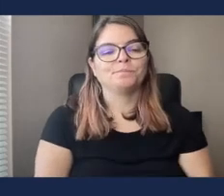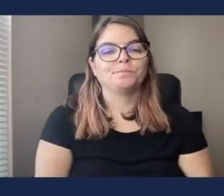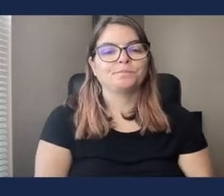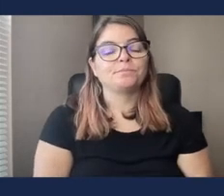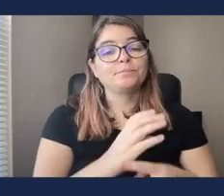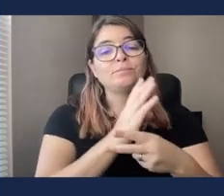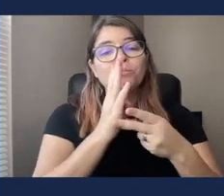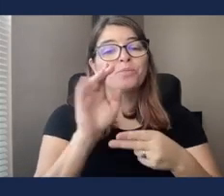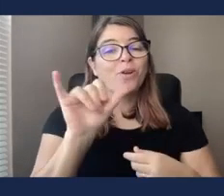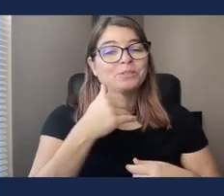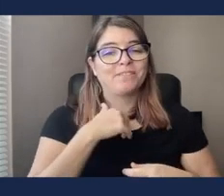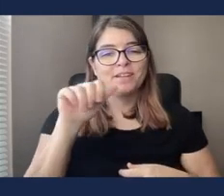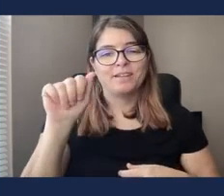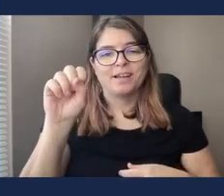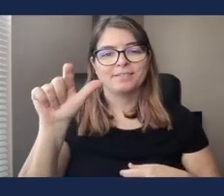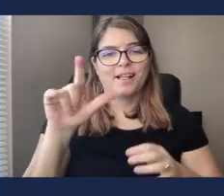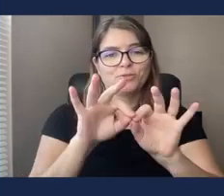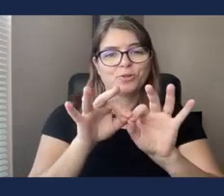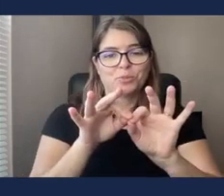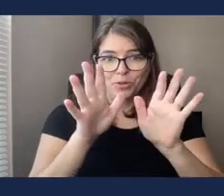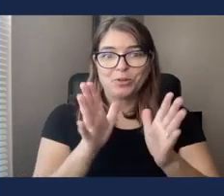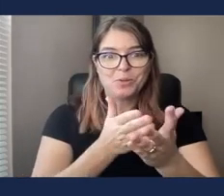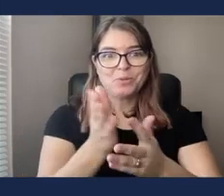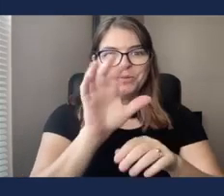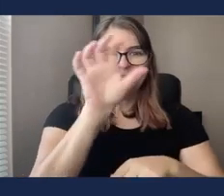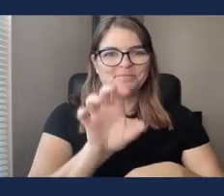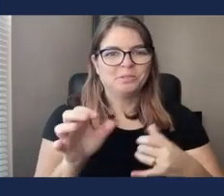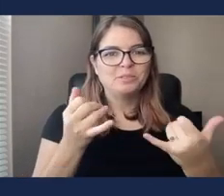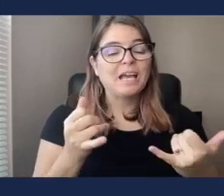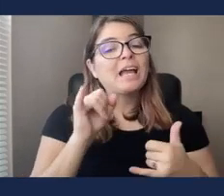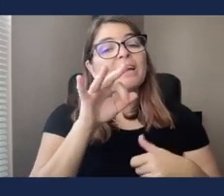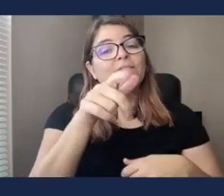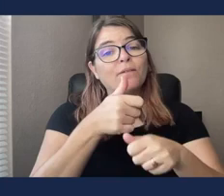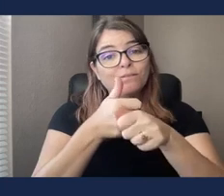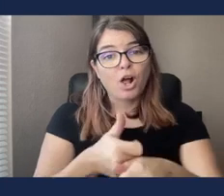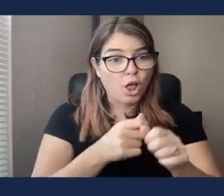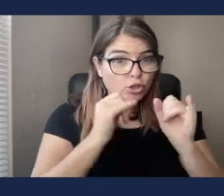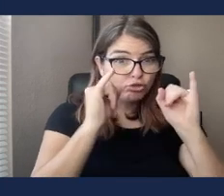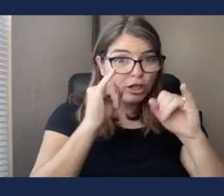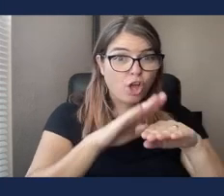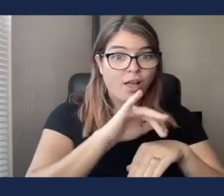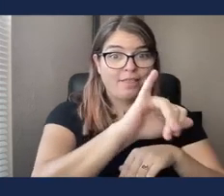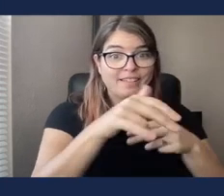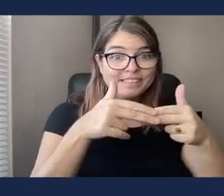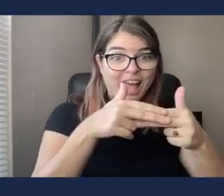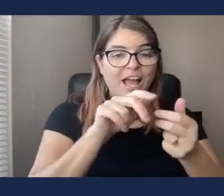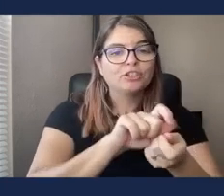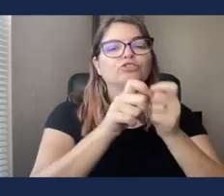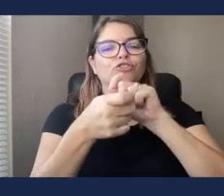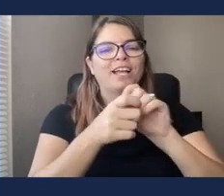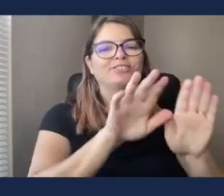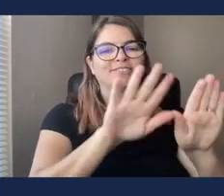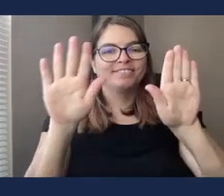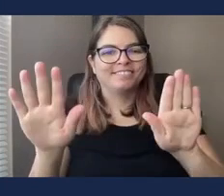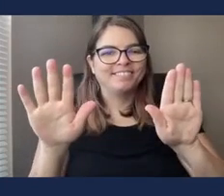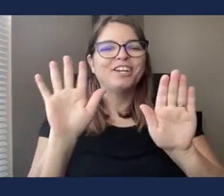We also have ASL interpreters on video today. If you follow the instructions on the slide to change your view setting to side by side, it